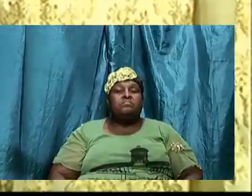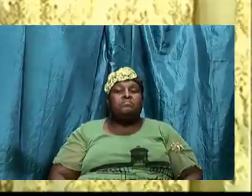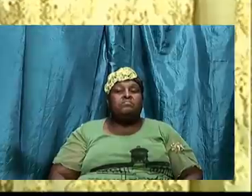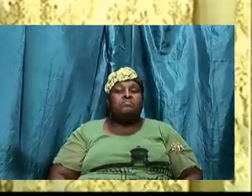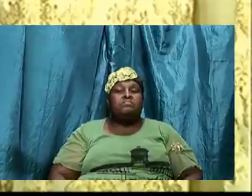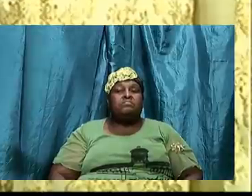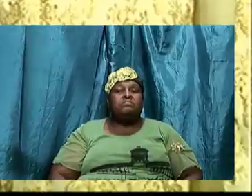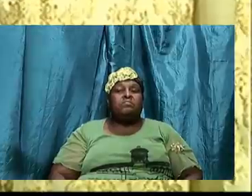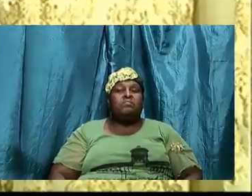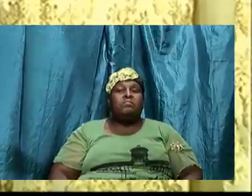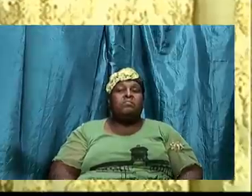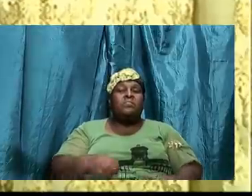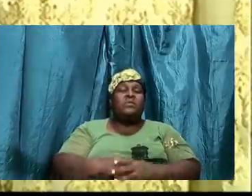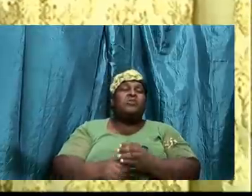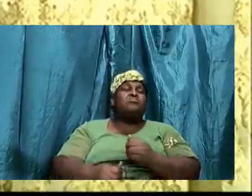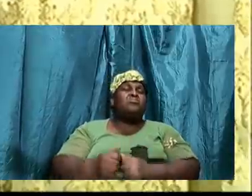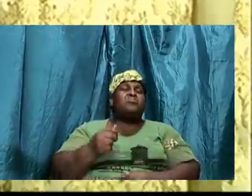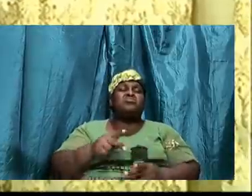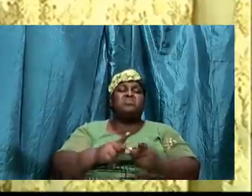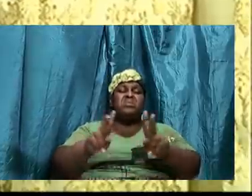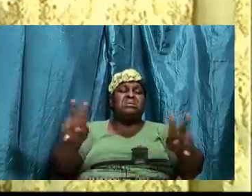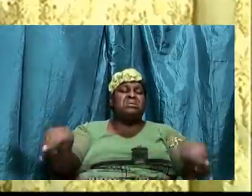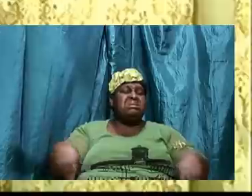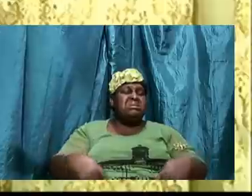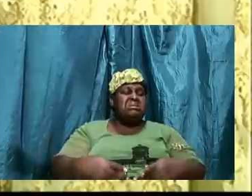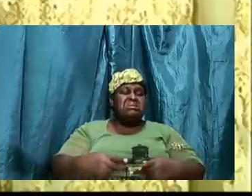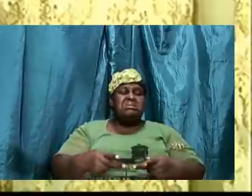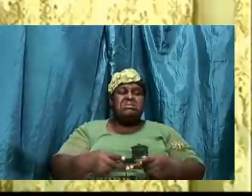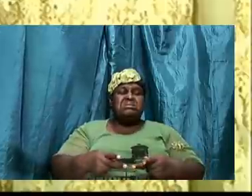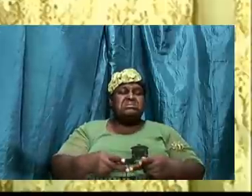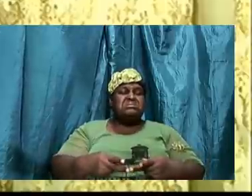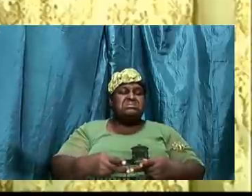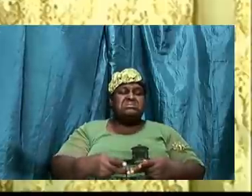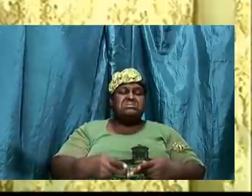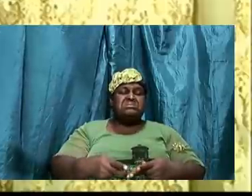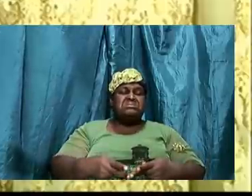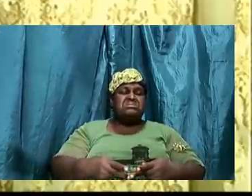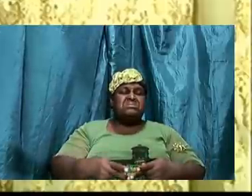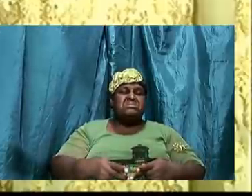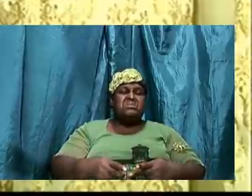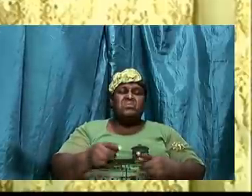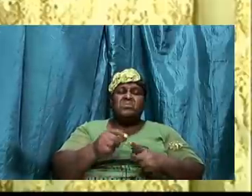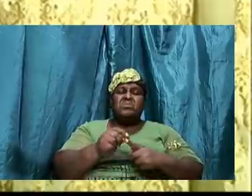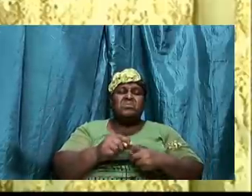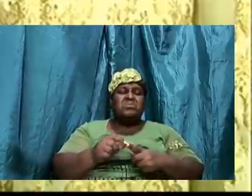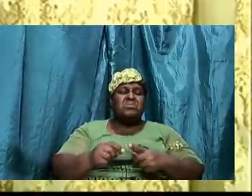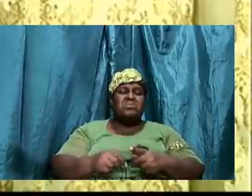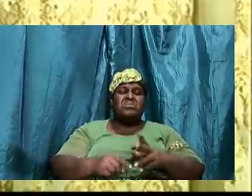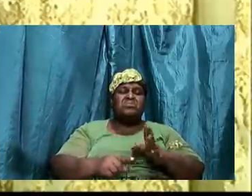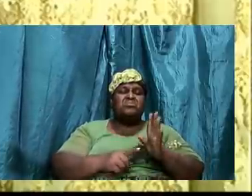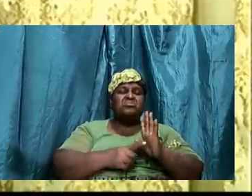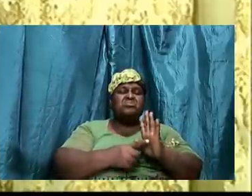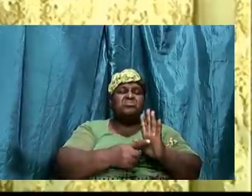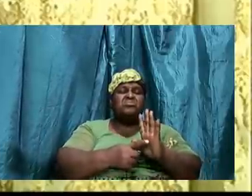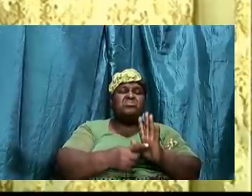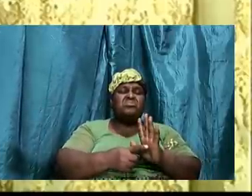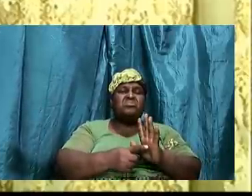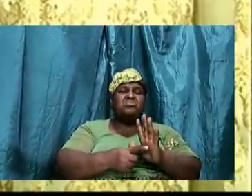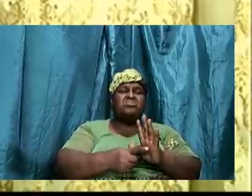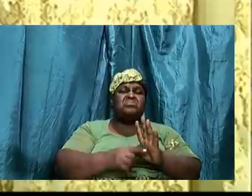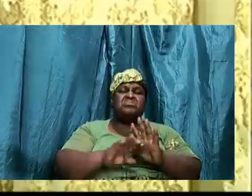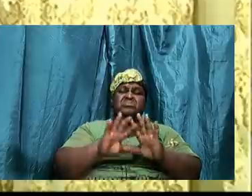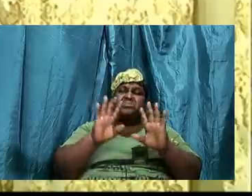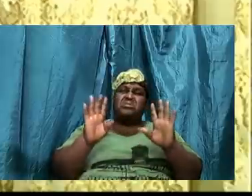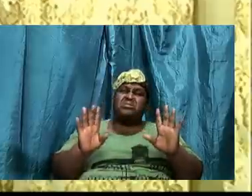16. In most places where the phrase appears, the context makes it clear that it